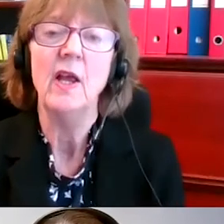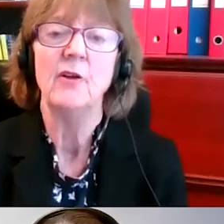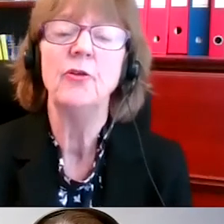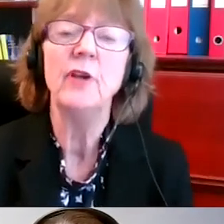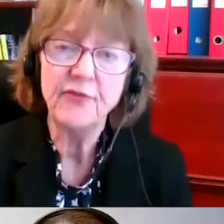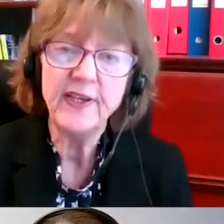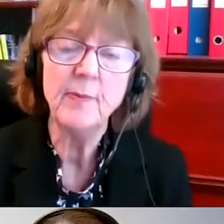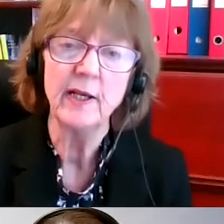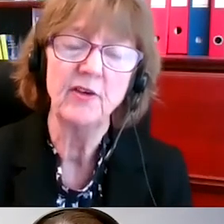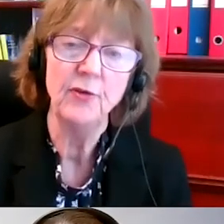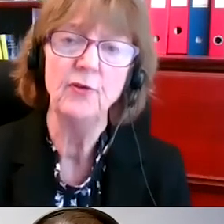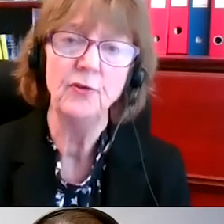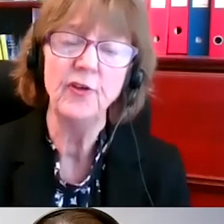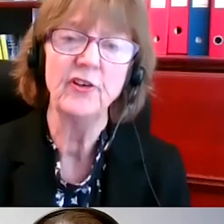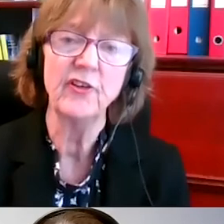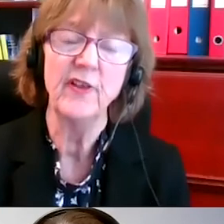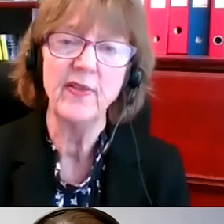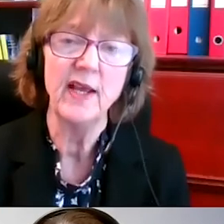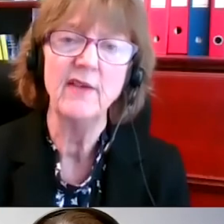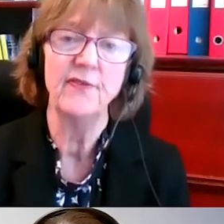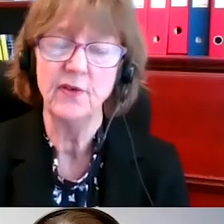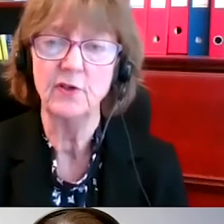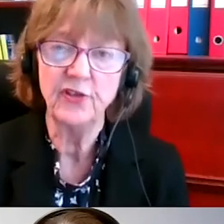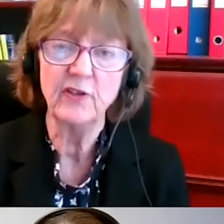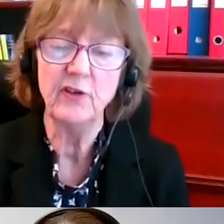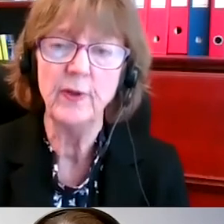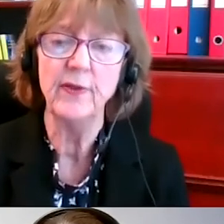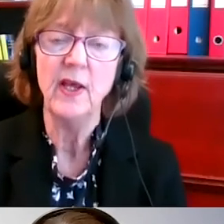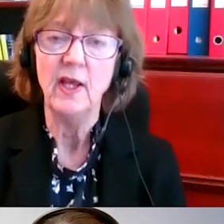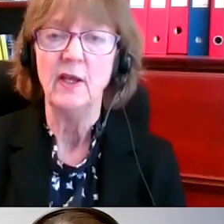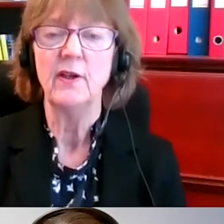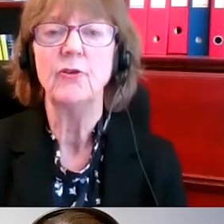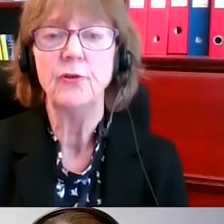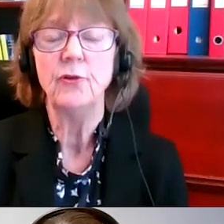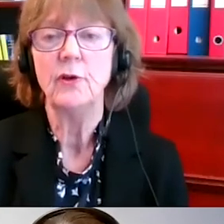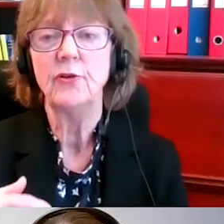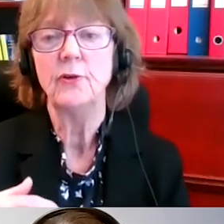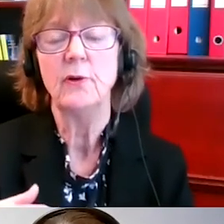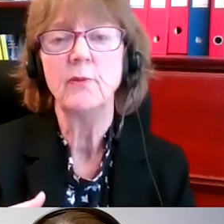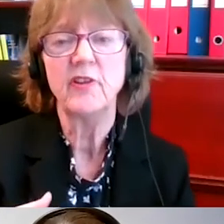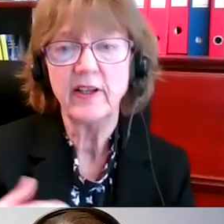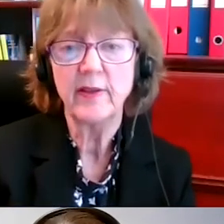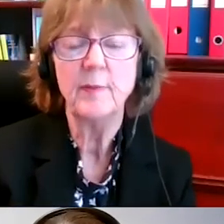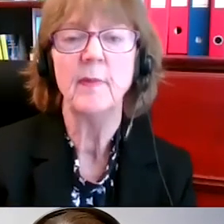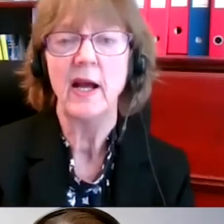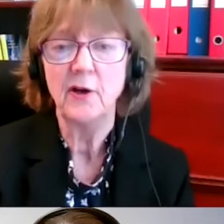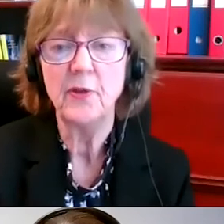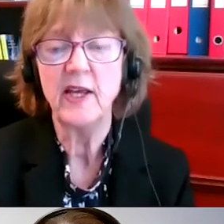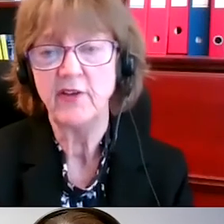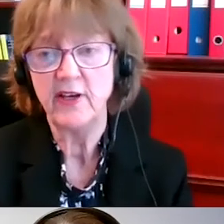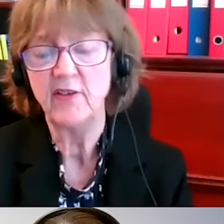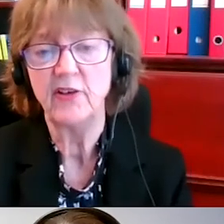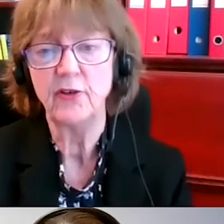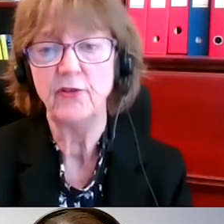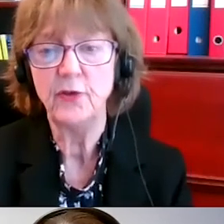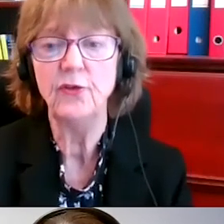policies, to give feedback to the children that they have consulted with, to tell them how they